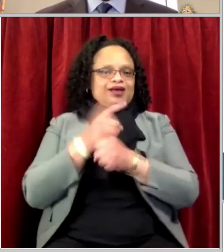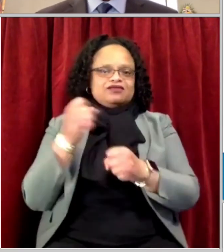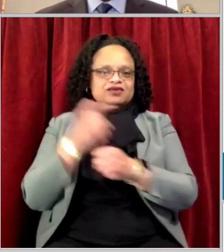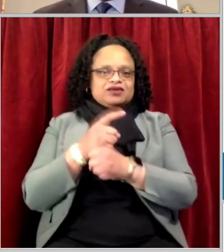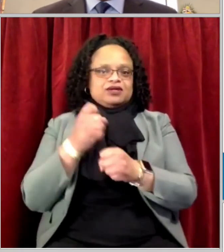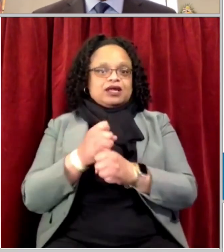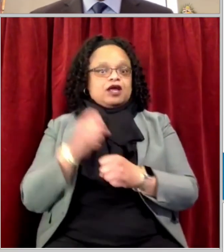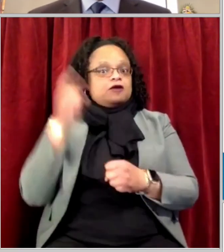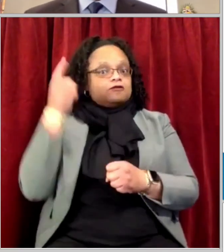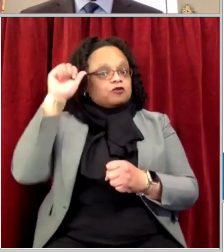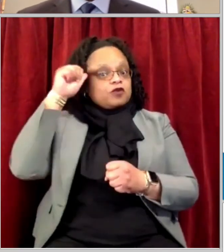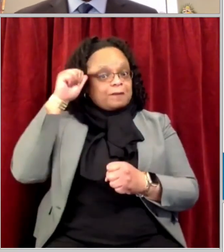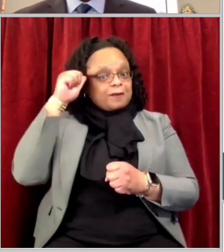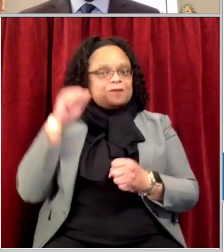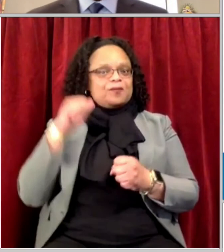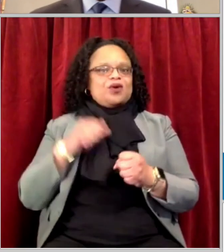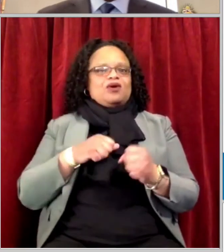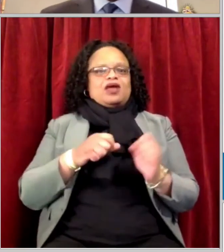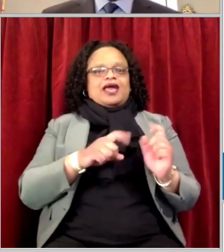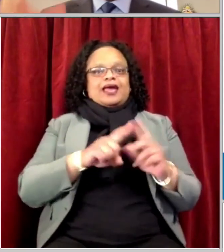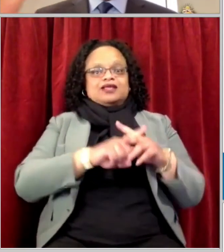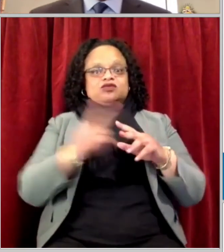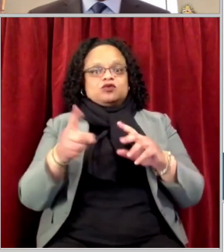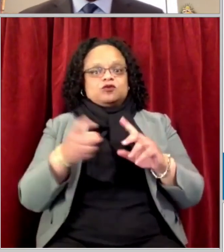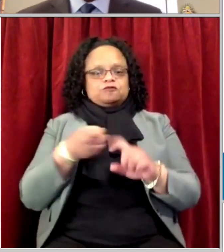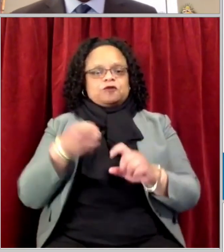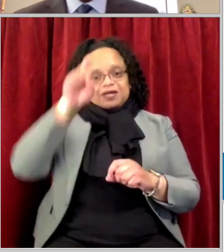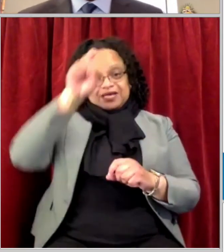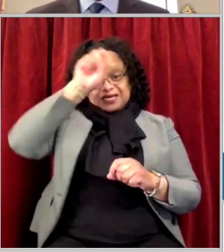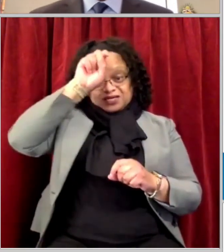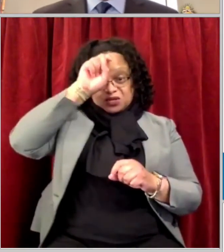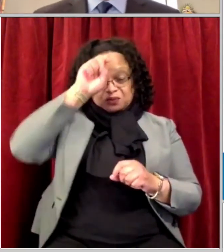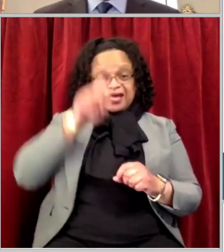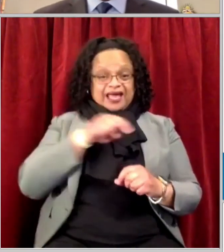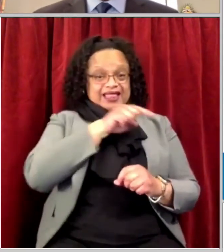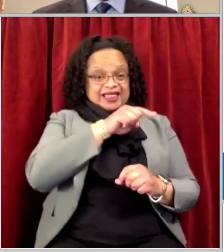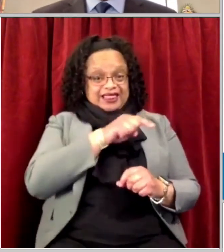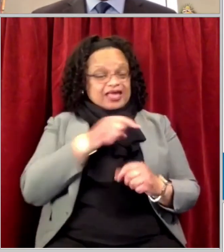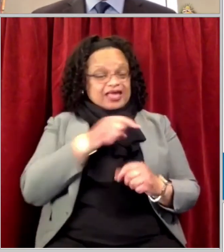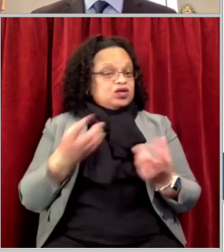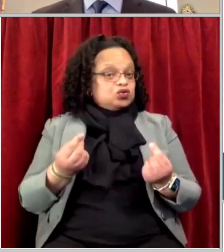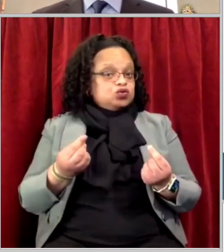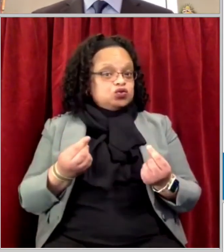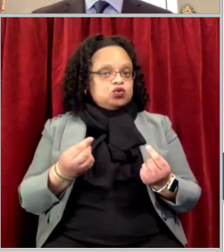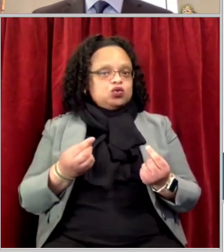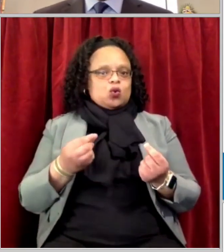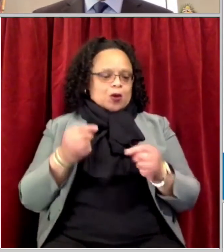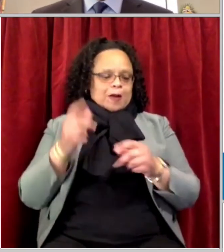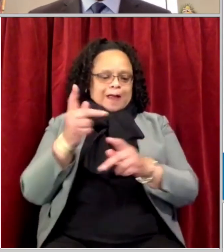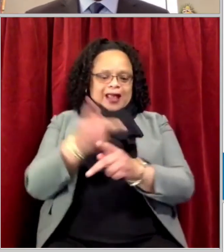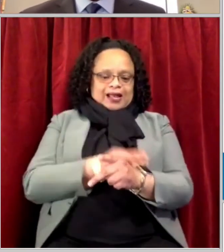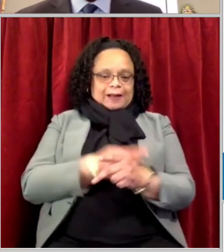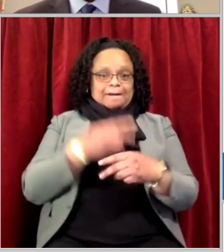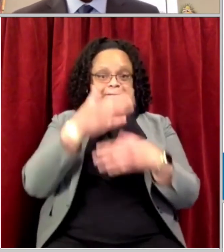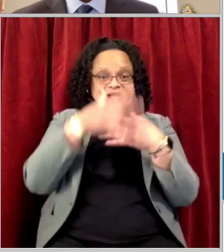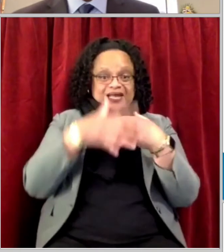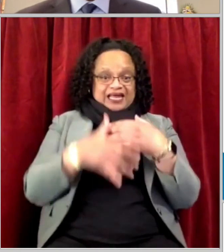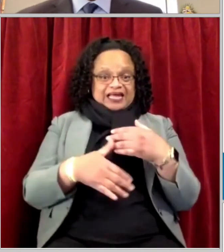Egypt, how they placed lamb blood on the doorpost so the Lord will pass over